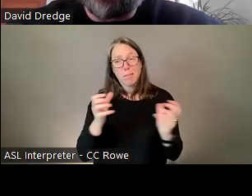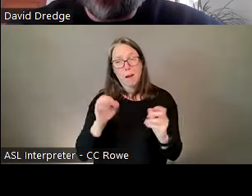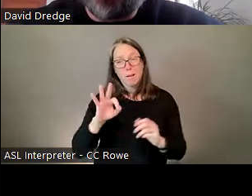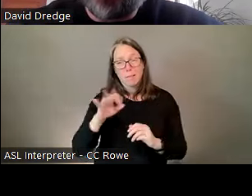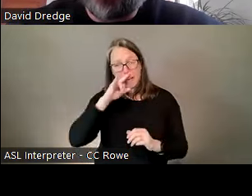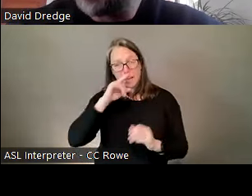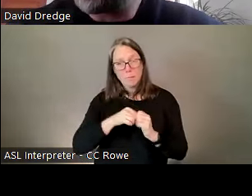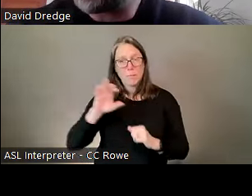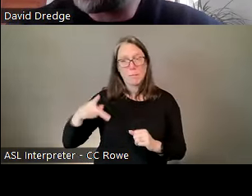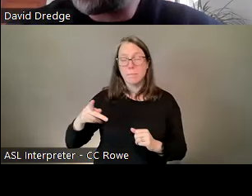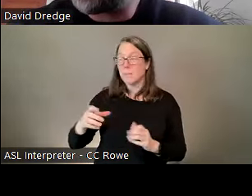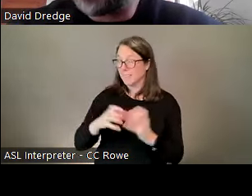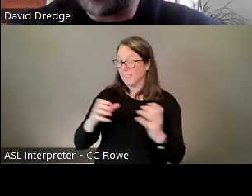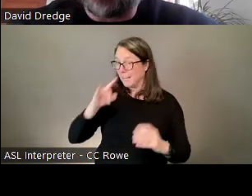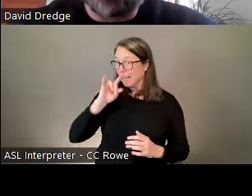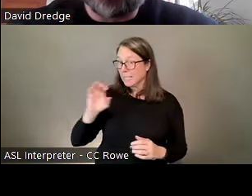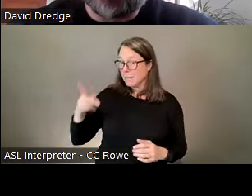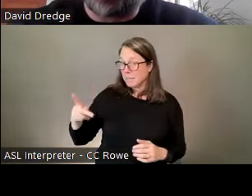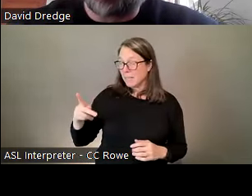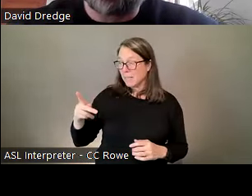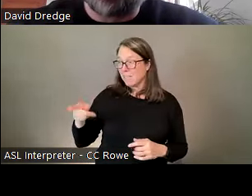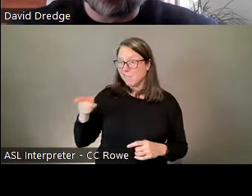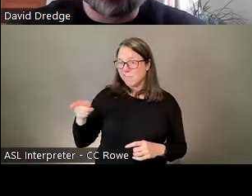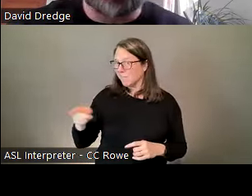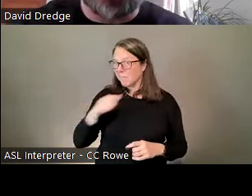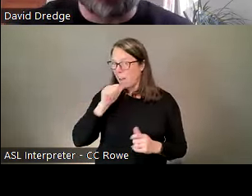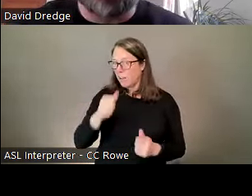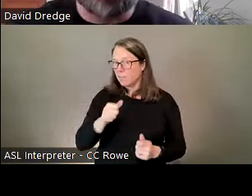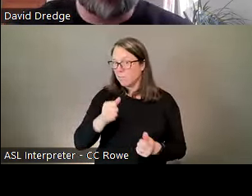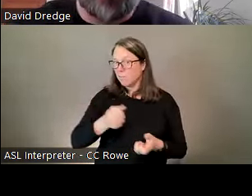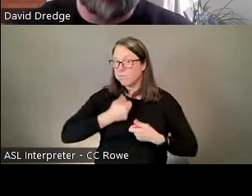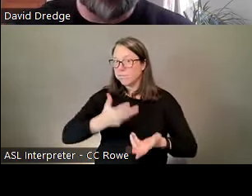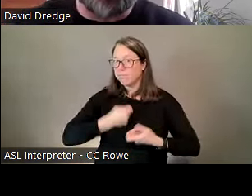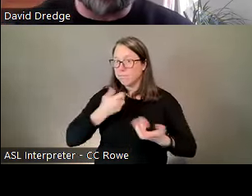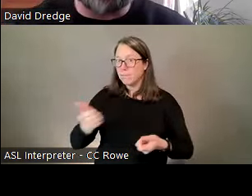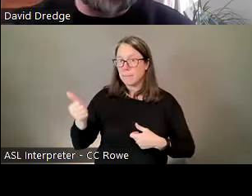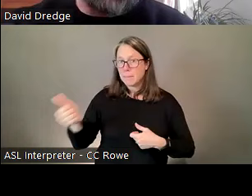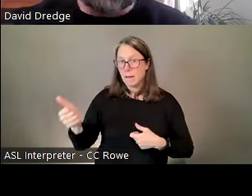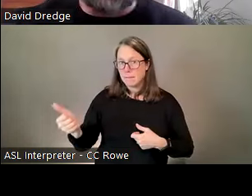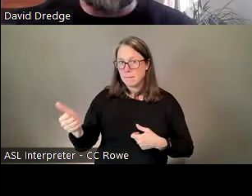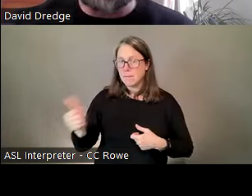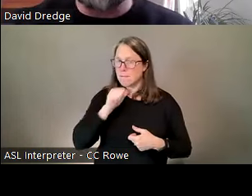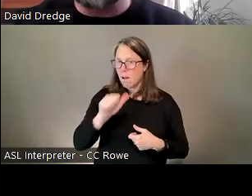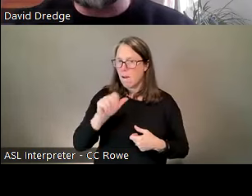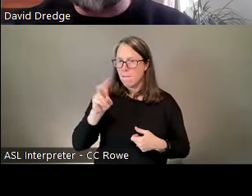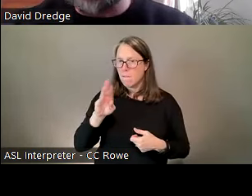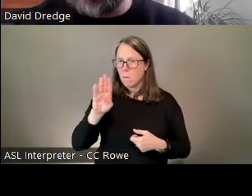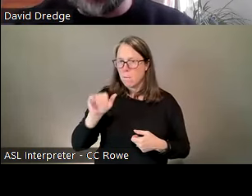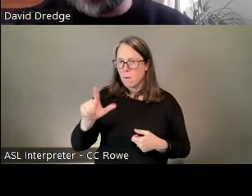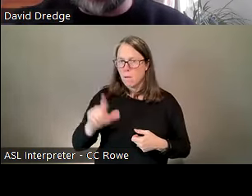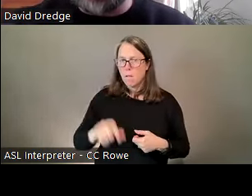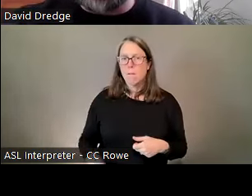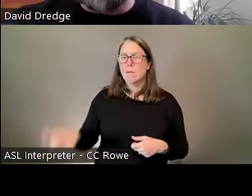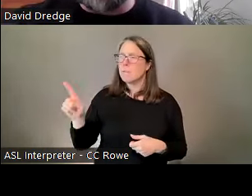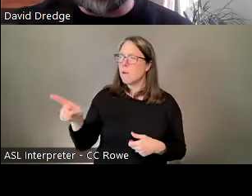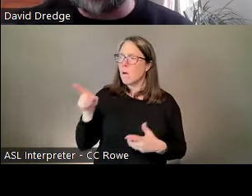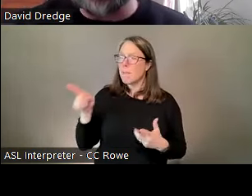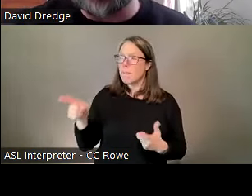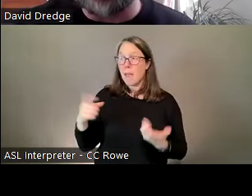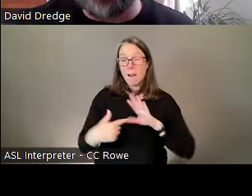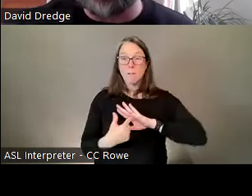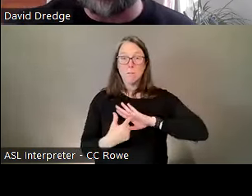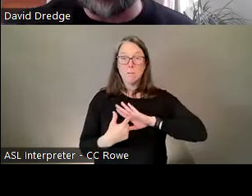are nonverbal, so they can't tell you when it hurts, and it's a challenge. Because oftentimes they are demonstrating discomfort